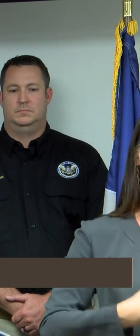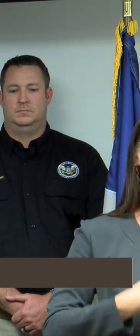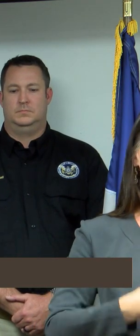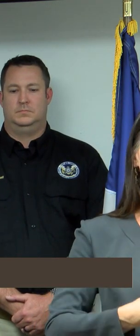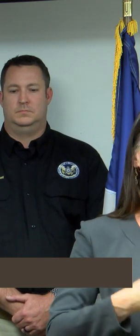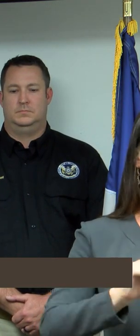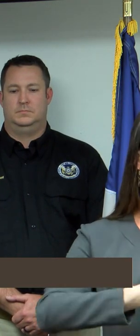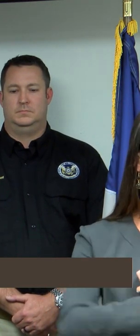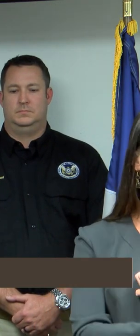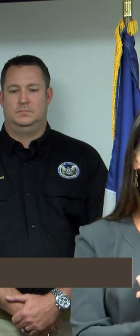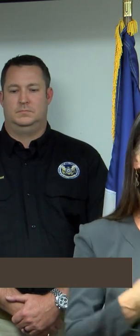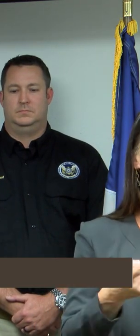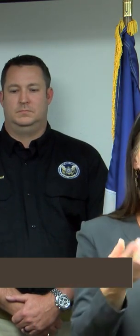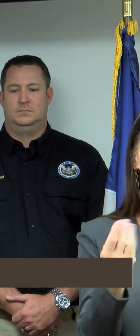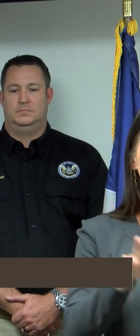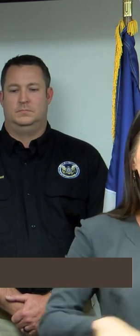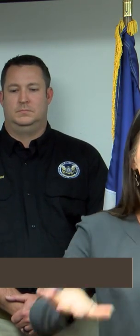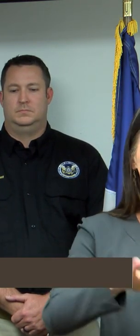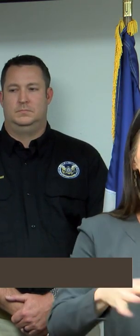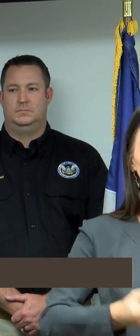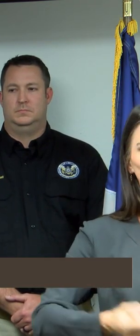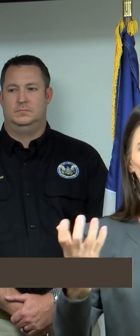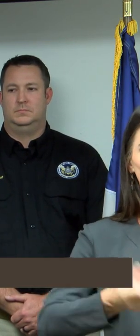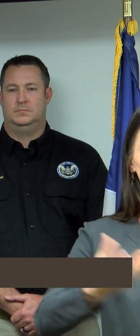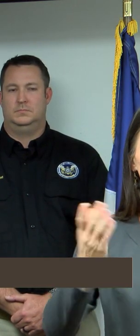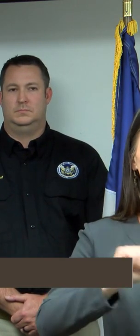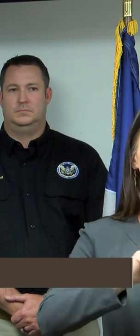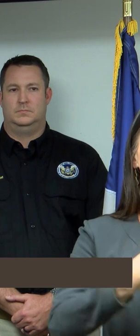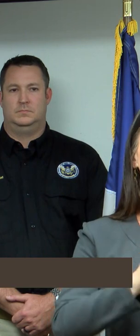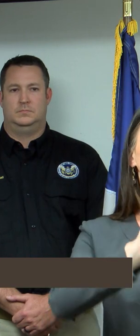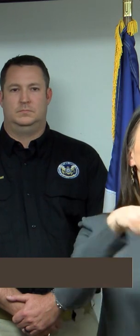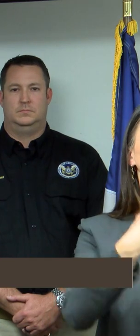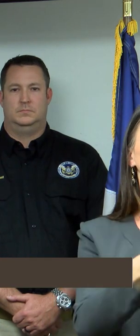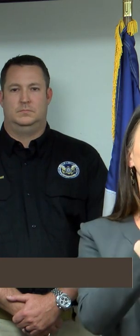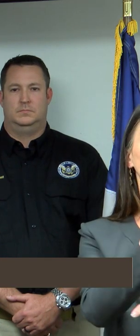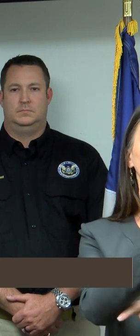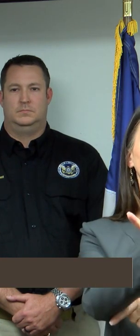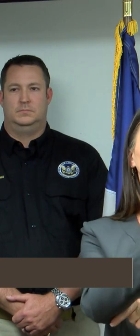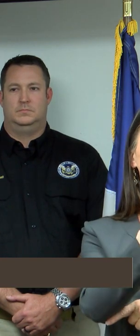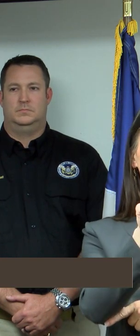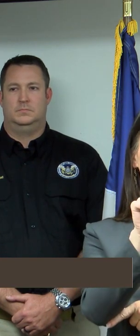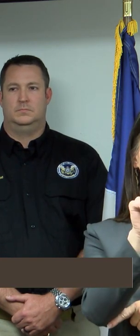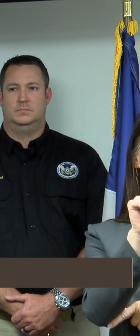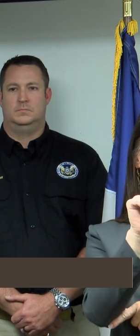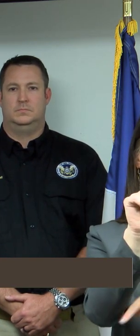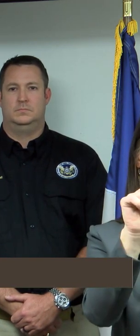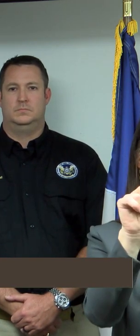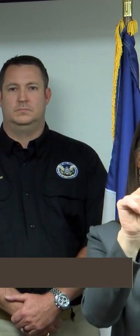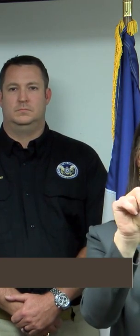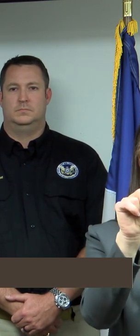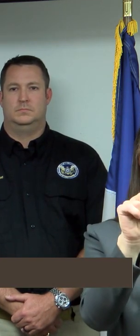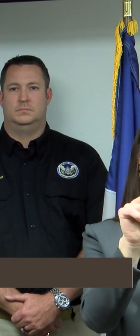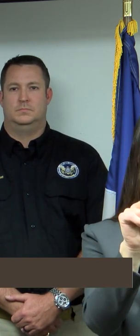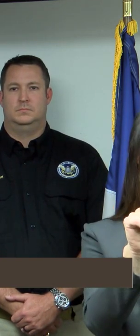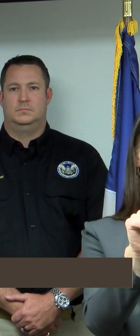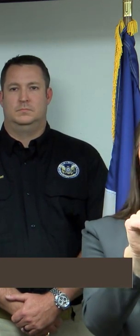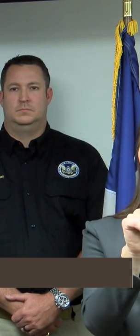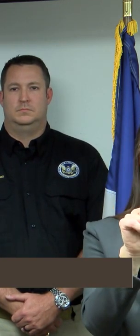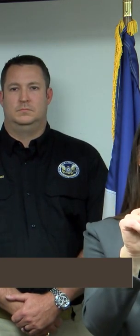debris removal starting on May 20th. There will be no debris picked